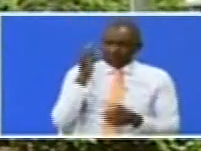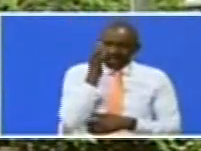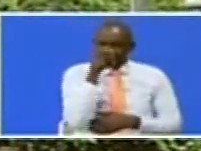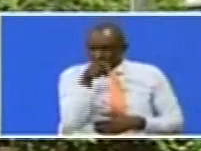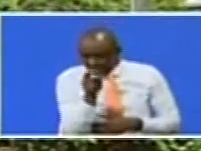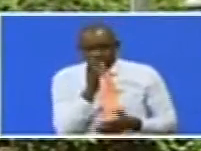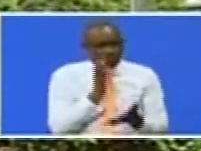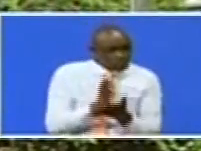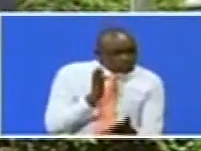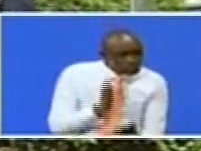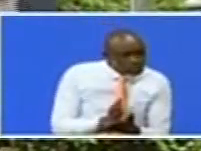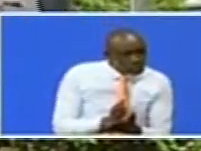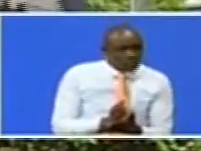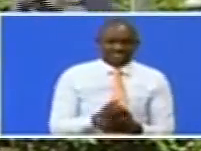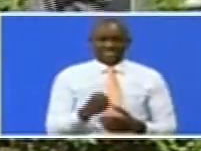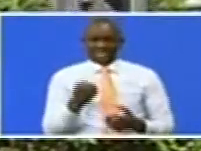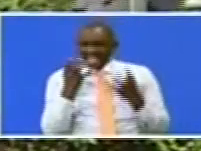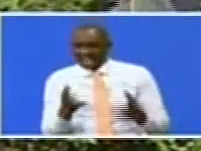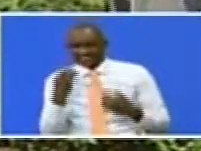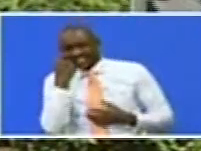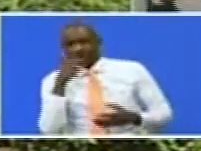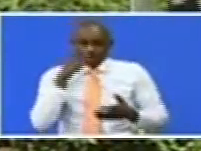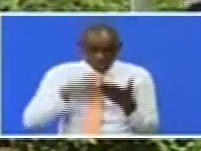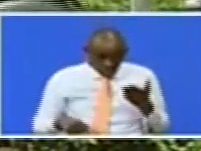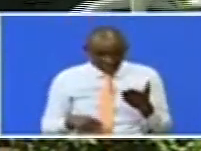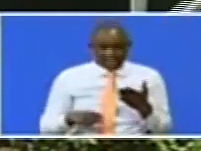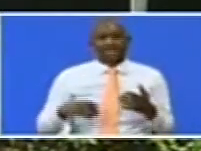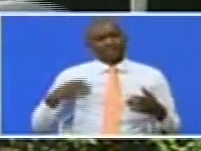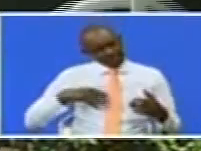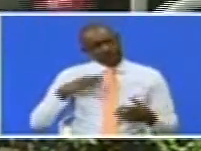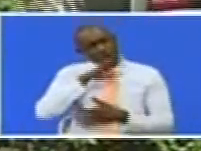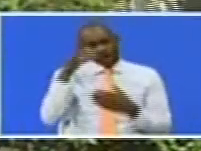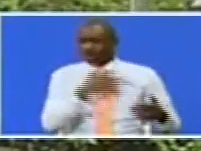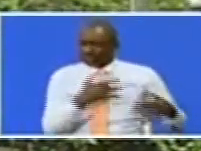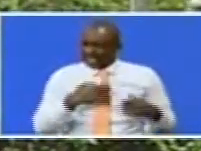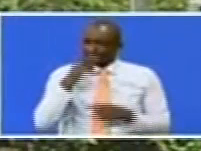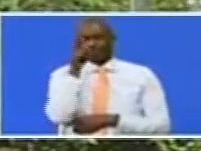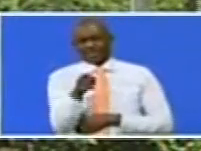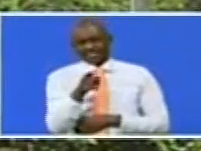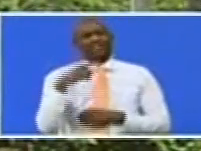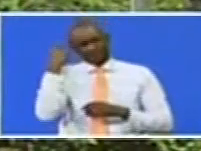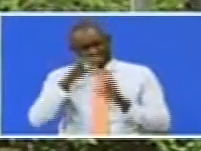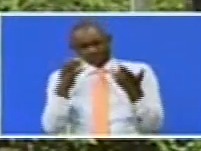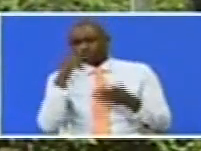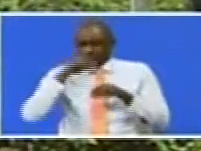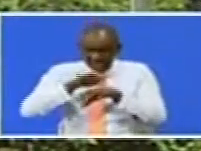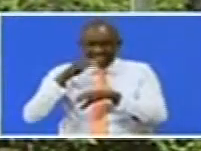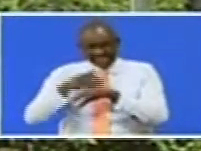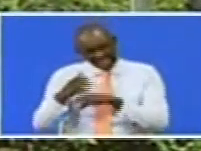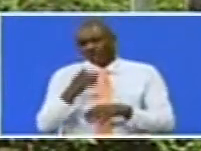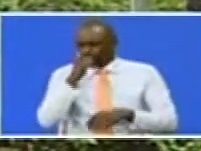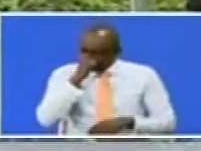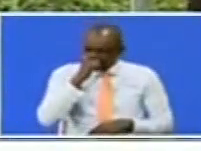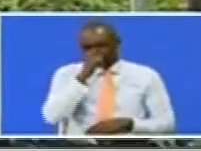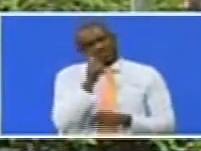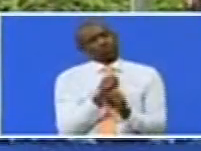is indeed receiving treatment at the facility, with concerned Kenyans on social media to send their well wishes to